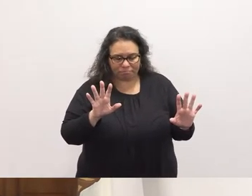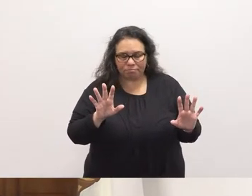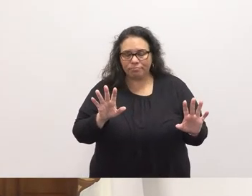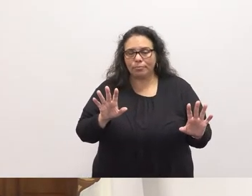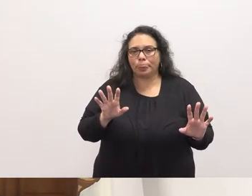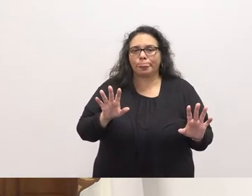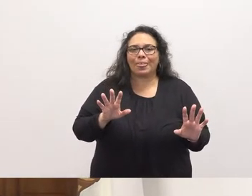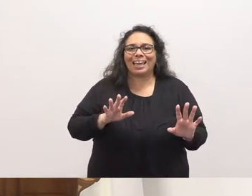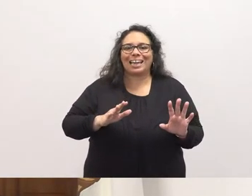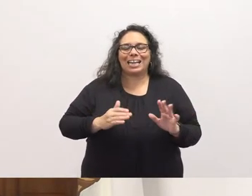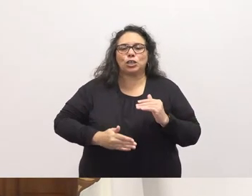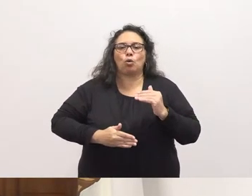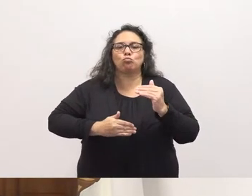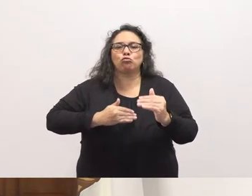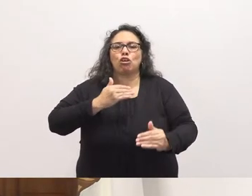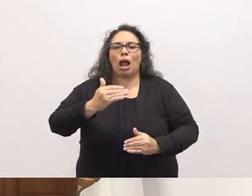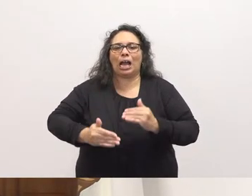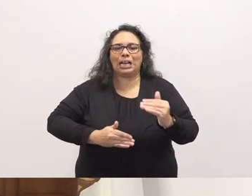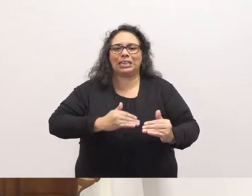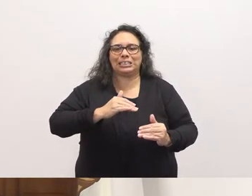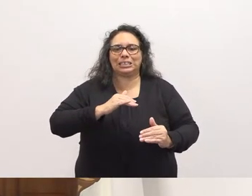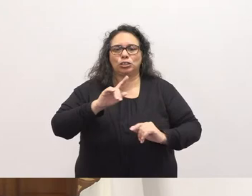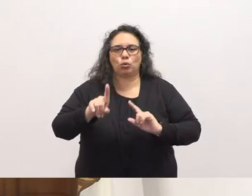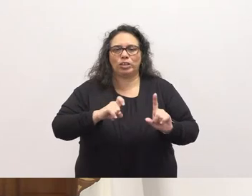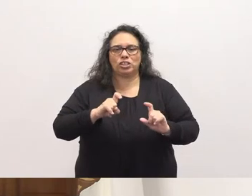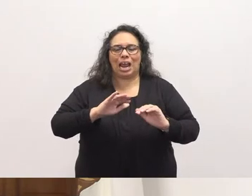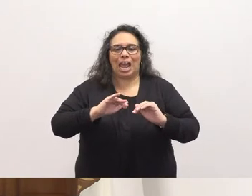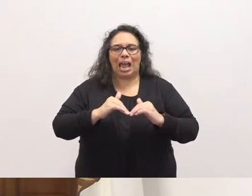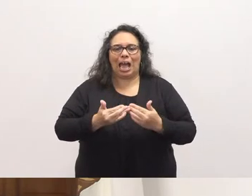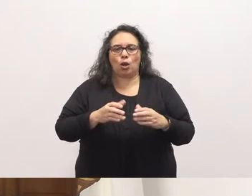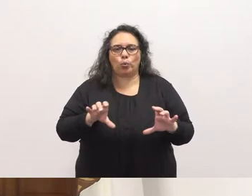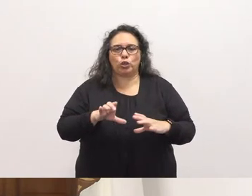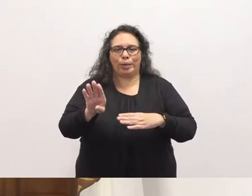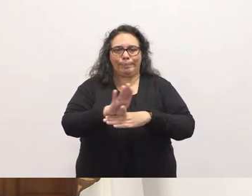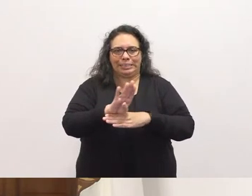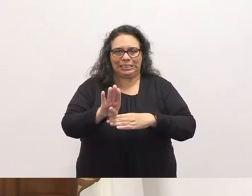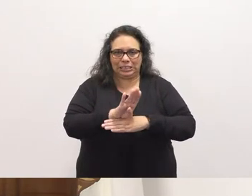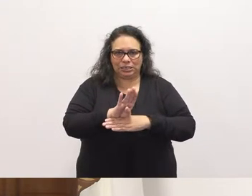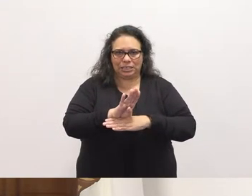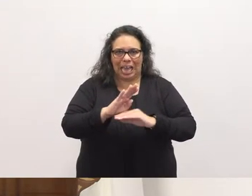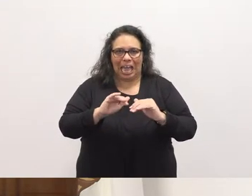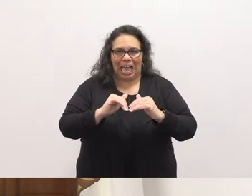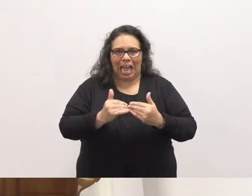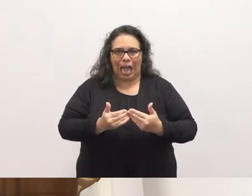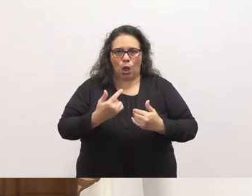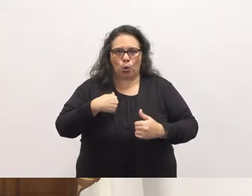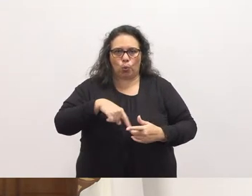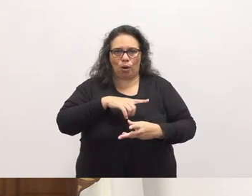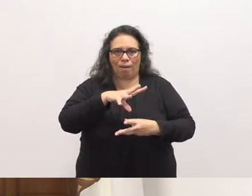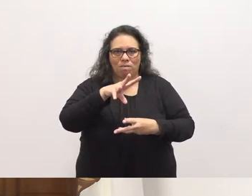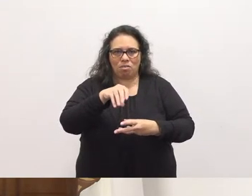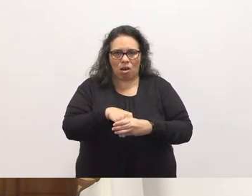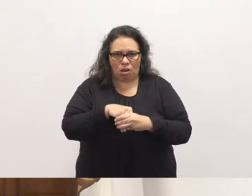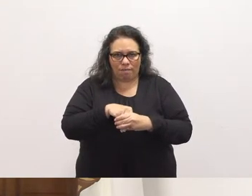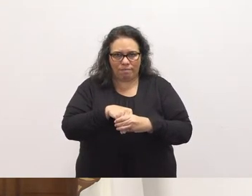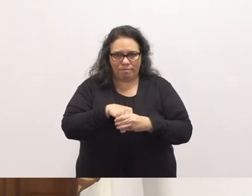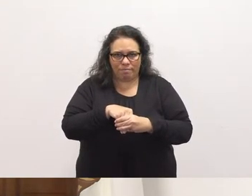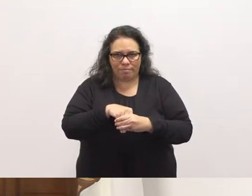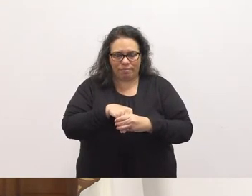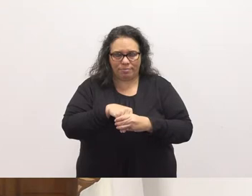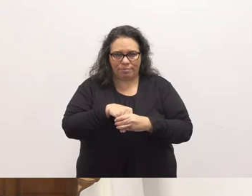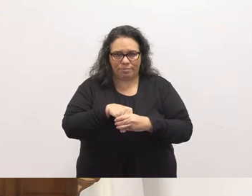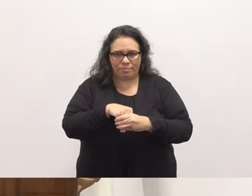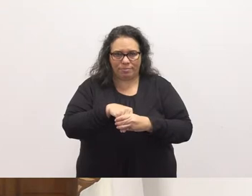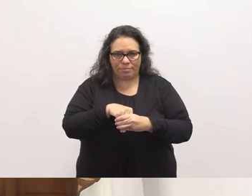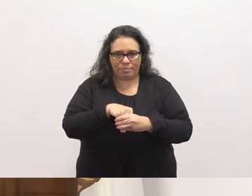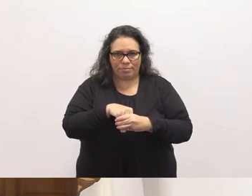it's a process question. It's the way we do business. It's how we are involved in this. And,